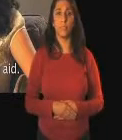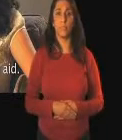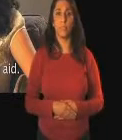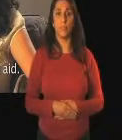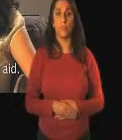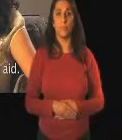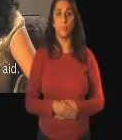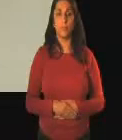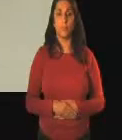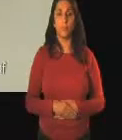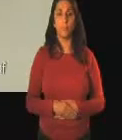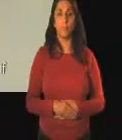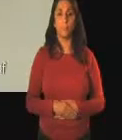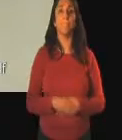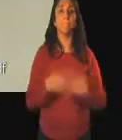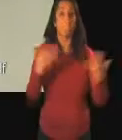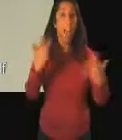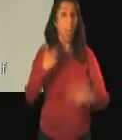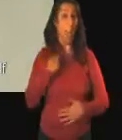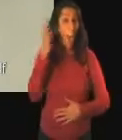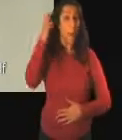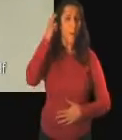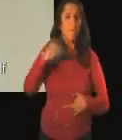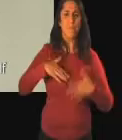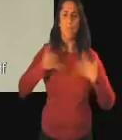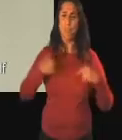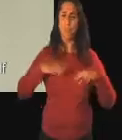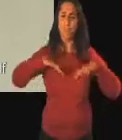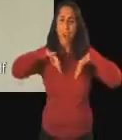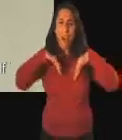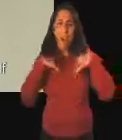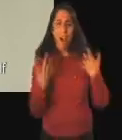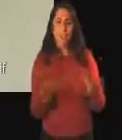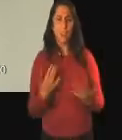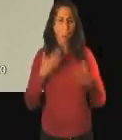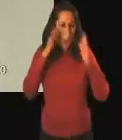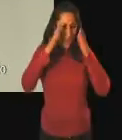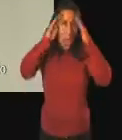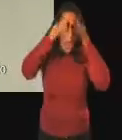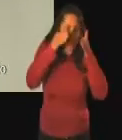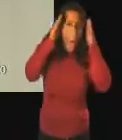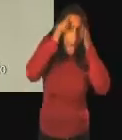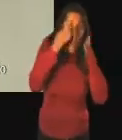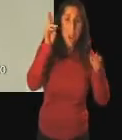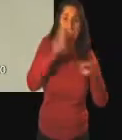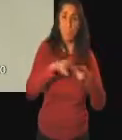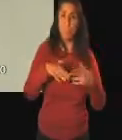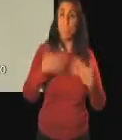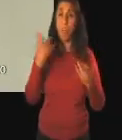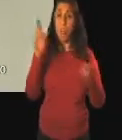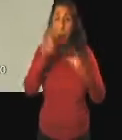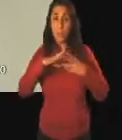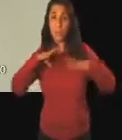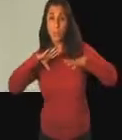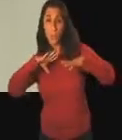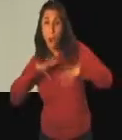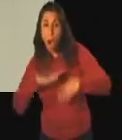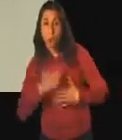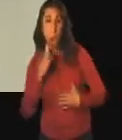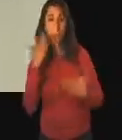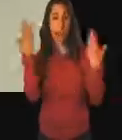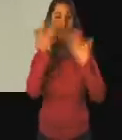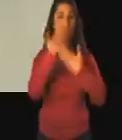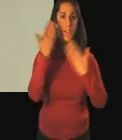than the hearing aid. With the implant I find myself more relaxed, I don't have to